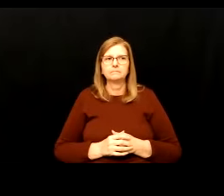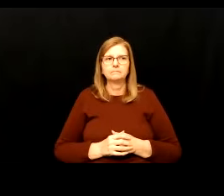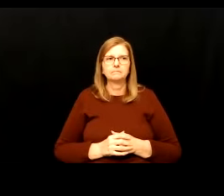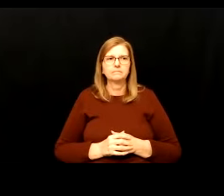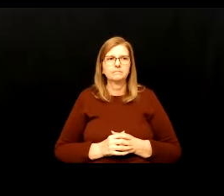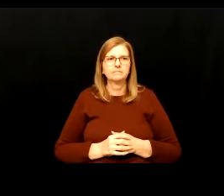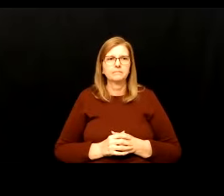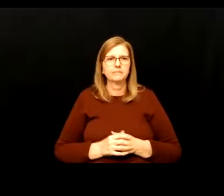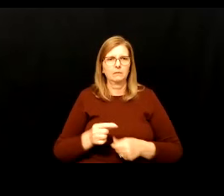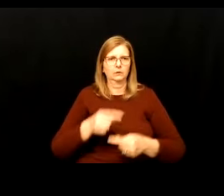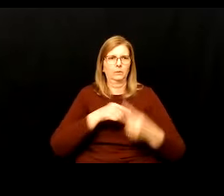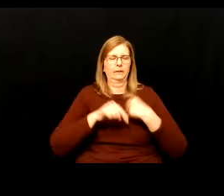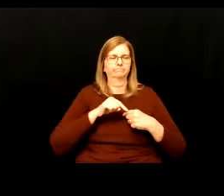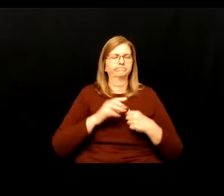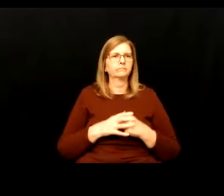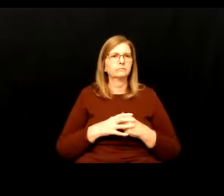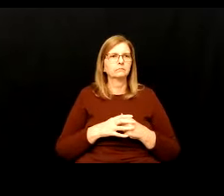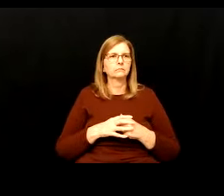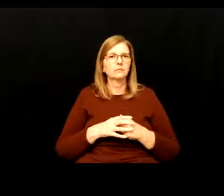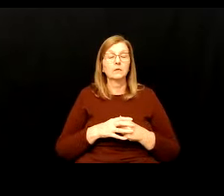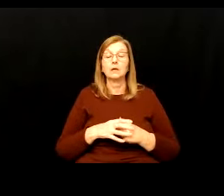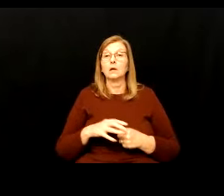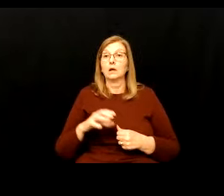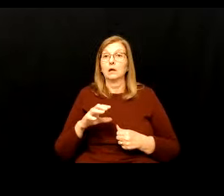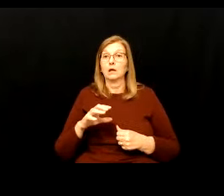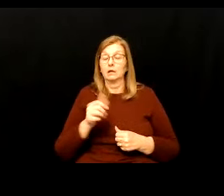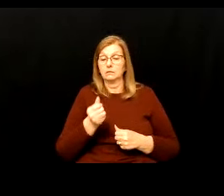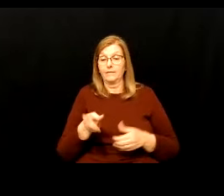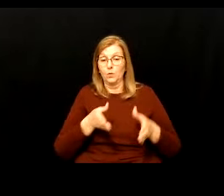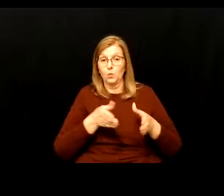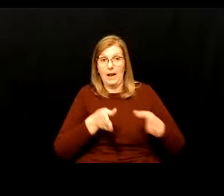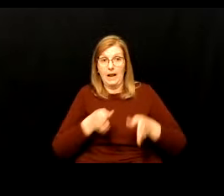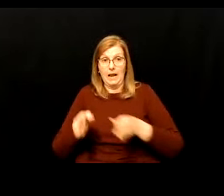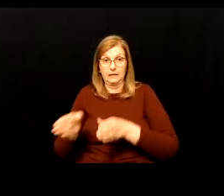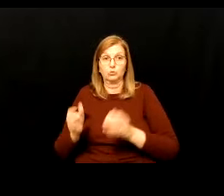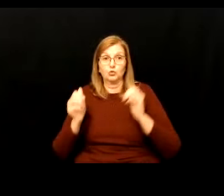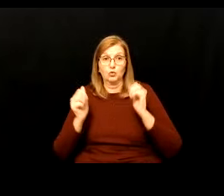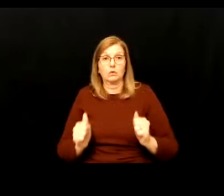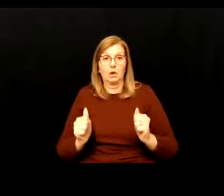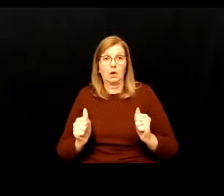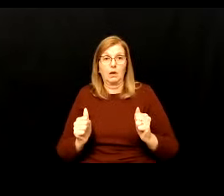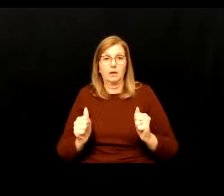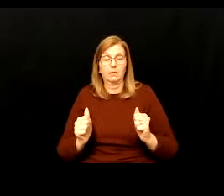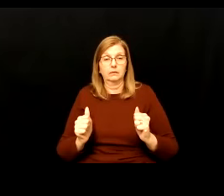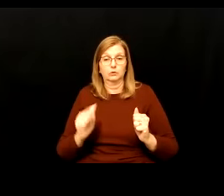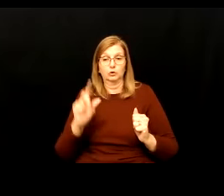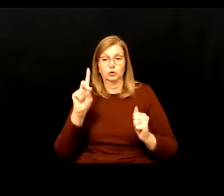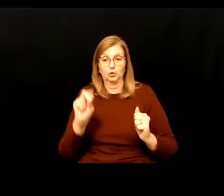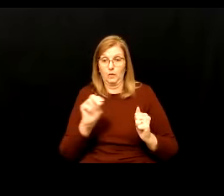Let me go back there, sorry. And so there's several ways that this can be completed.